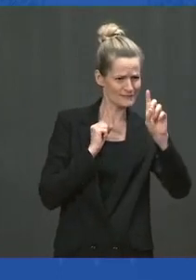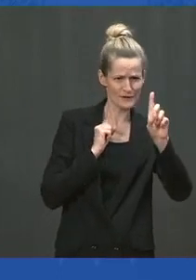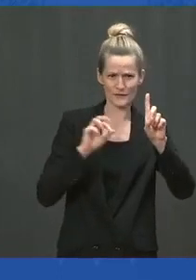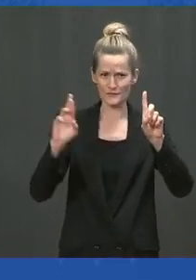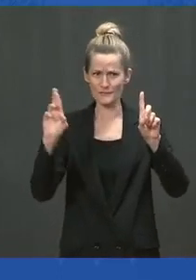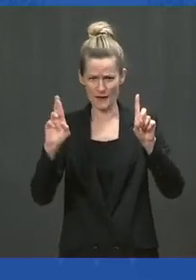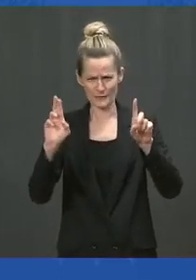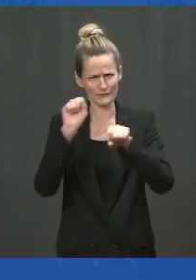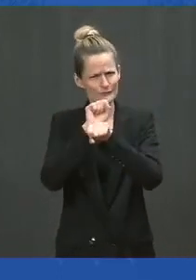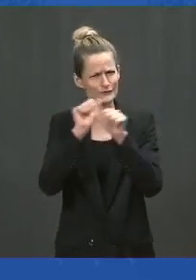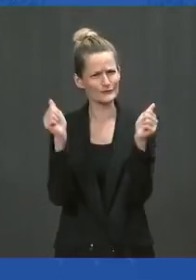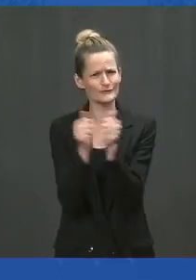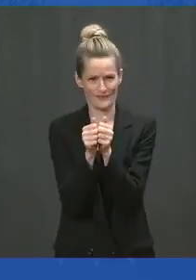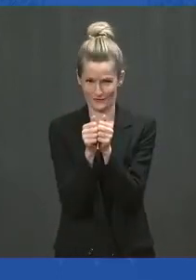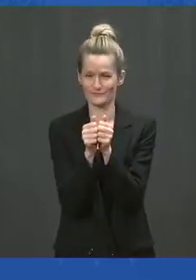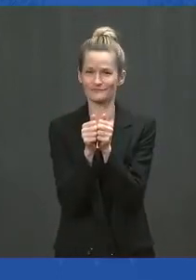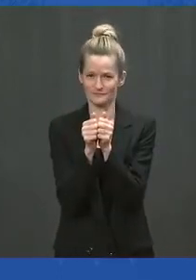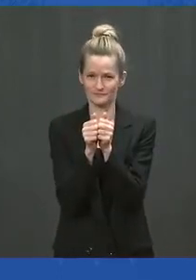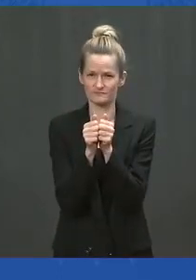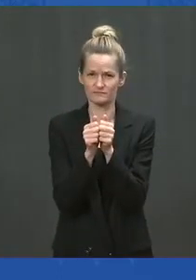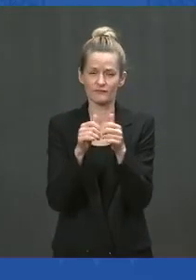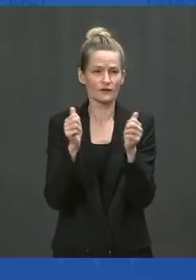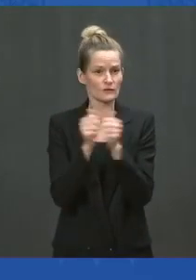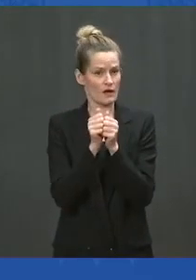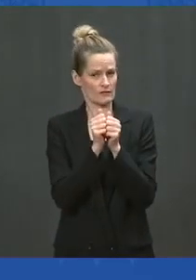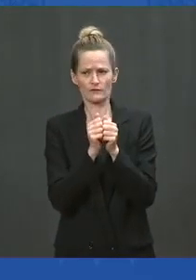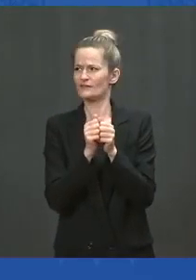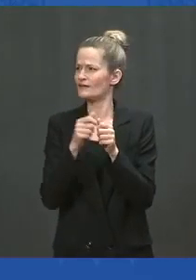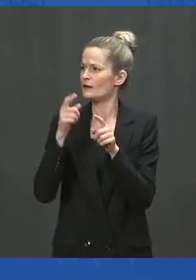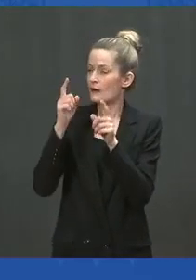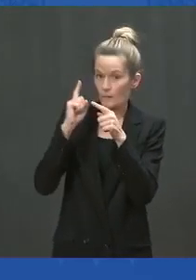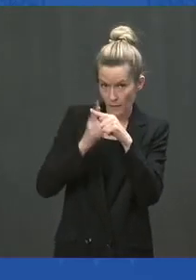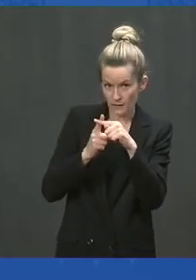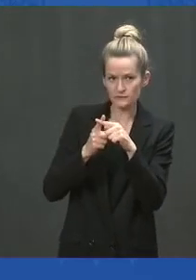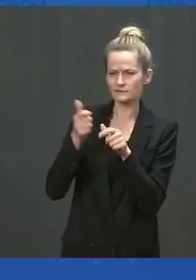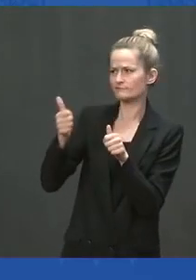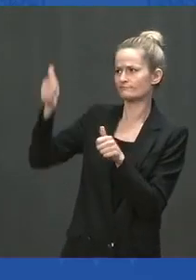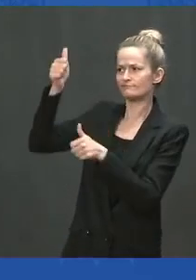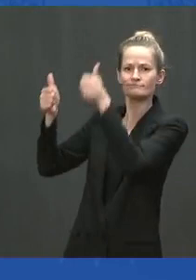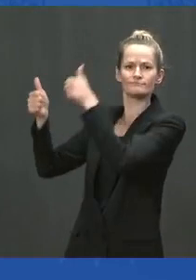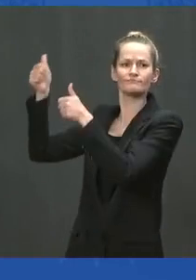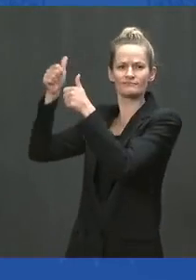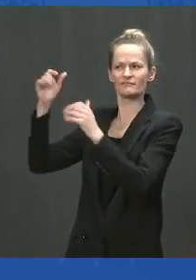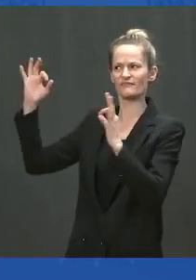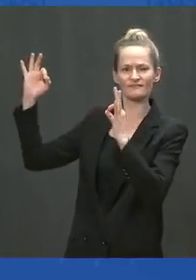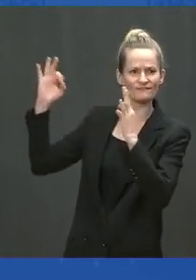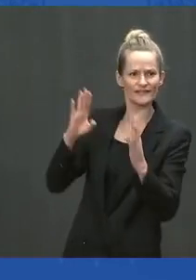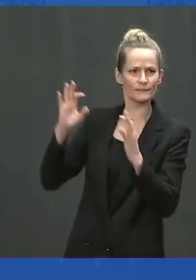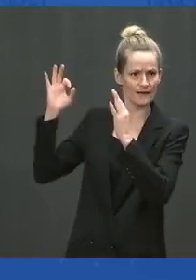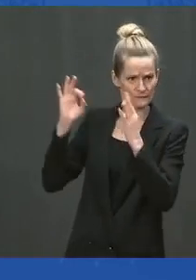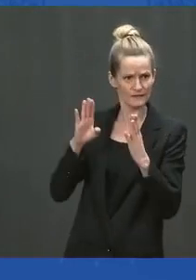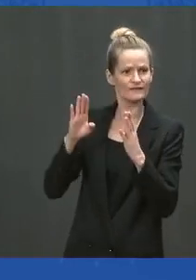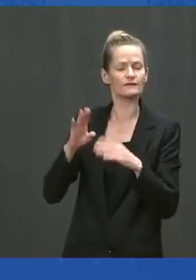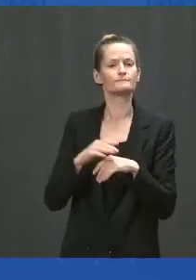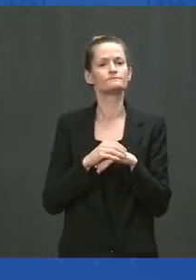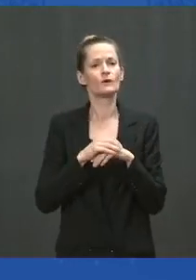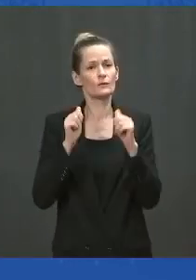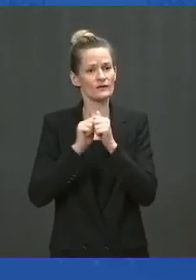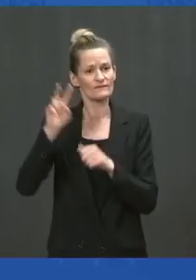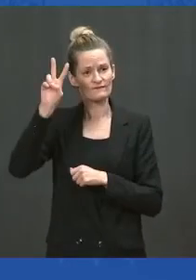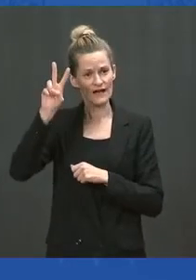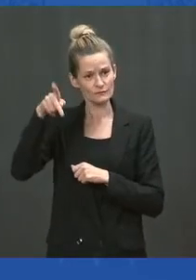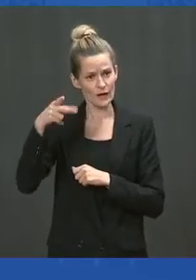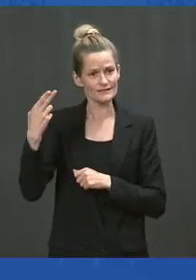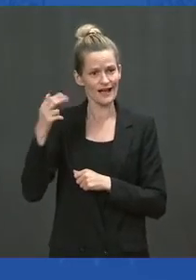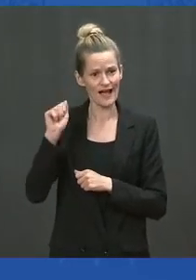their ideas and concerns with me and Vice President Harris and members of our cabinet. As we did with the Transcontinental Railroad and